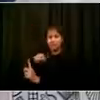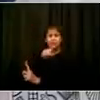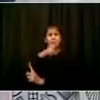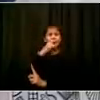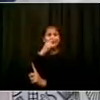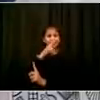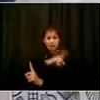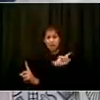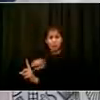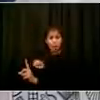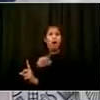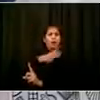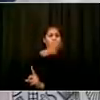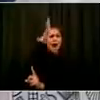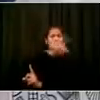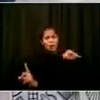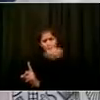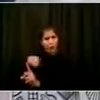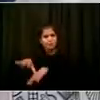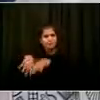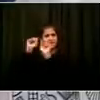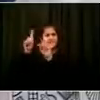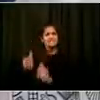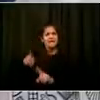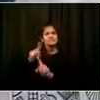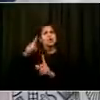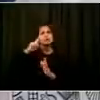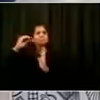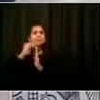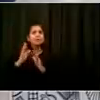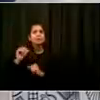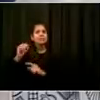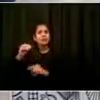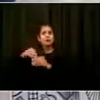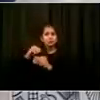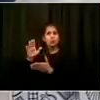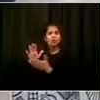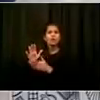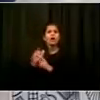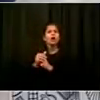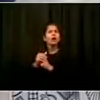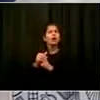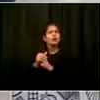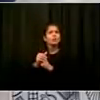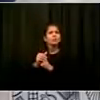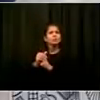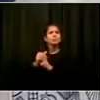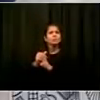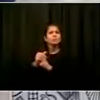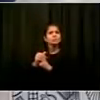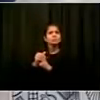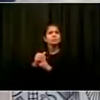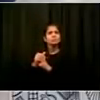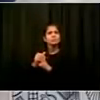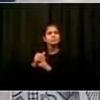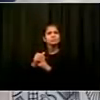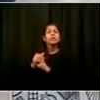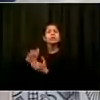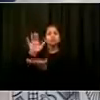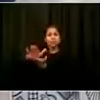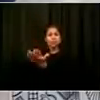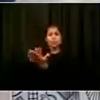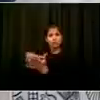do that online, get that in, so we know your child's ready to be tested, because testing is going to be a crucial part of where we go from